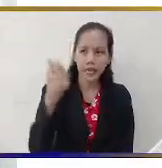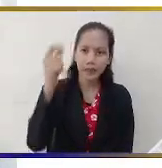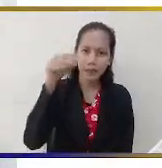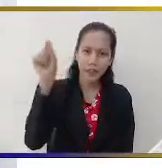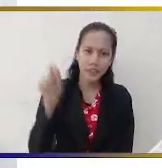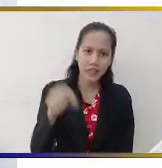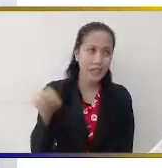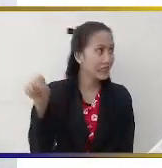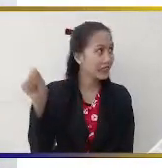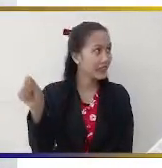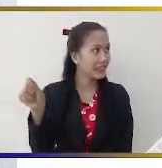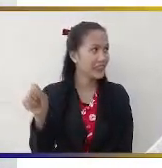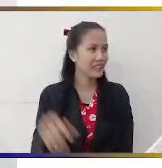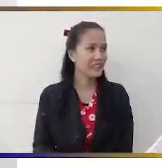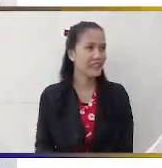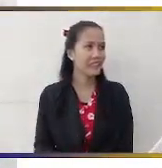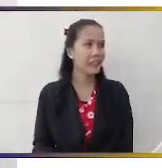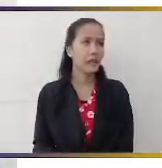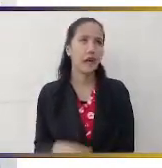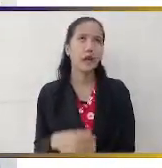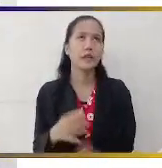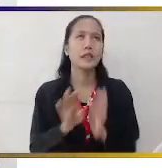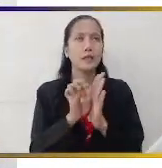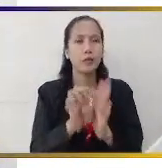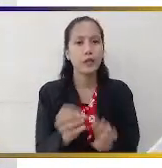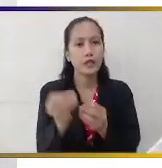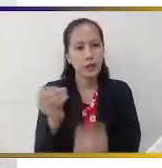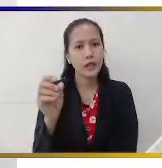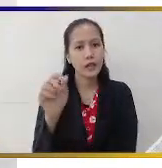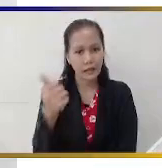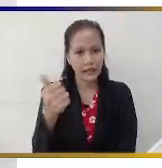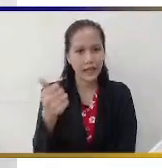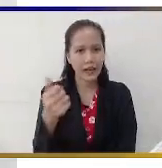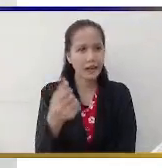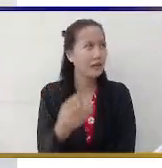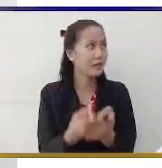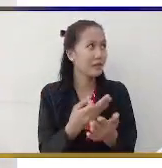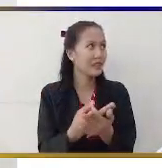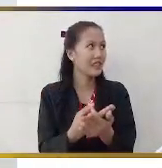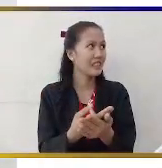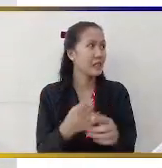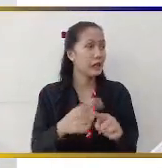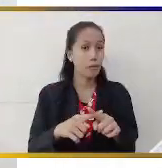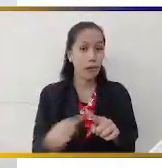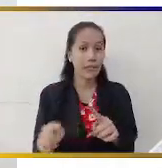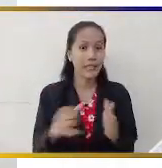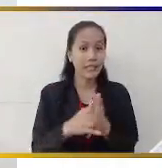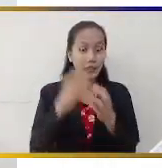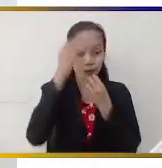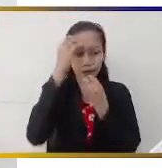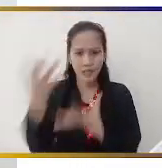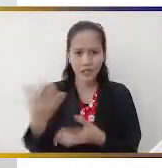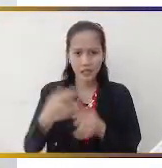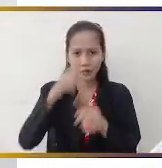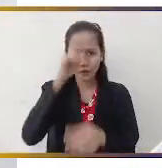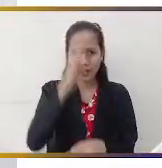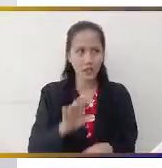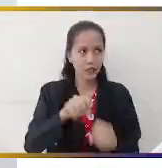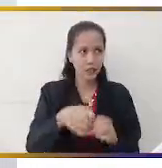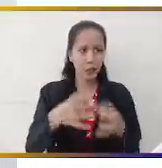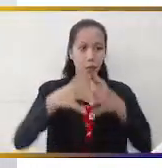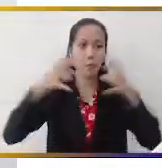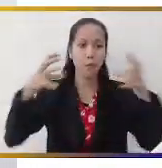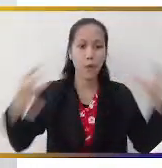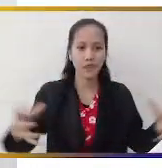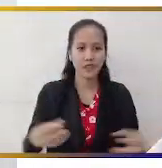not smarter than you. I've just seen it more. If preacher was here, he'd be yelling, amen. Look, 1,000 pesos.